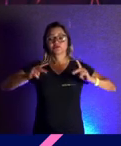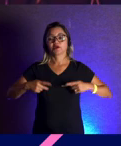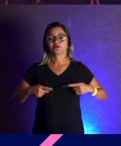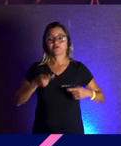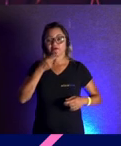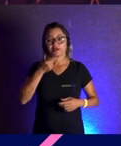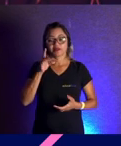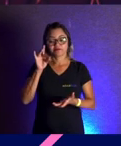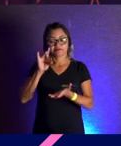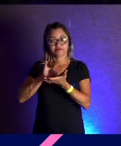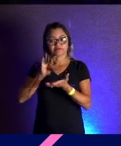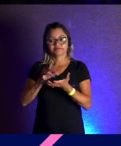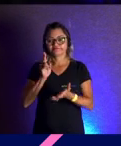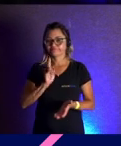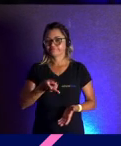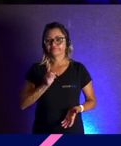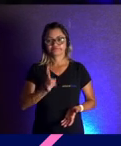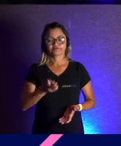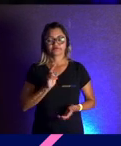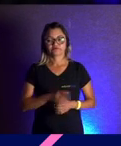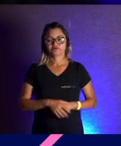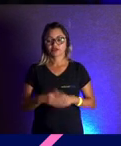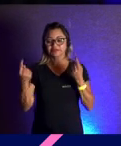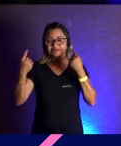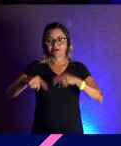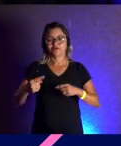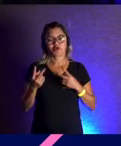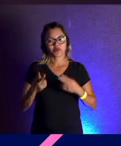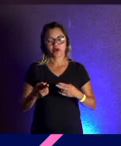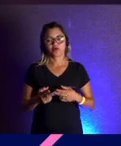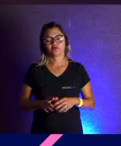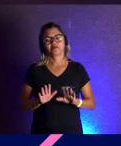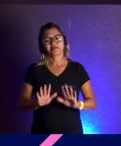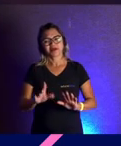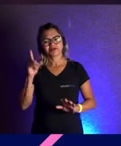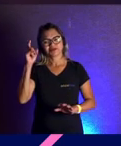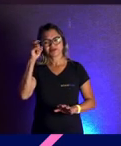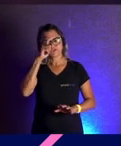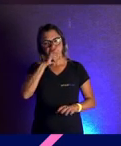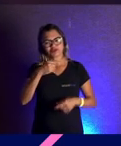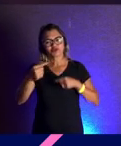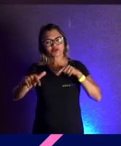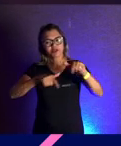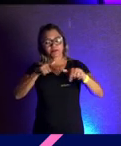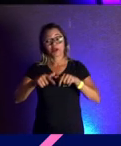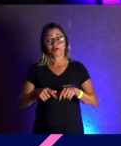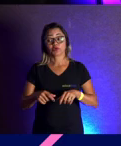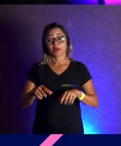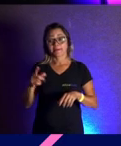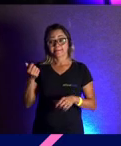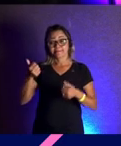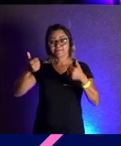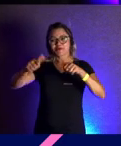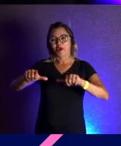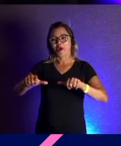same challenges that we have. But your job is even harder because you have to tell the truth on a deadline.